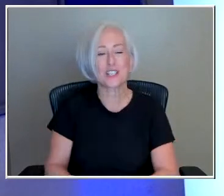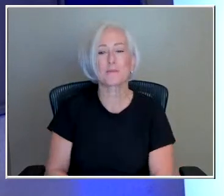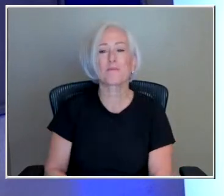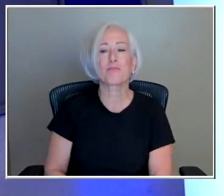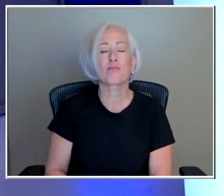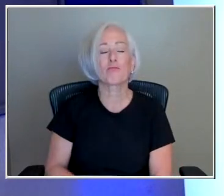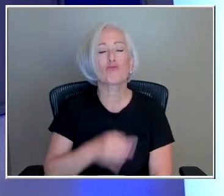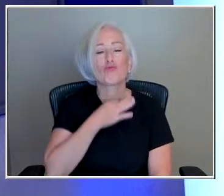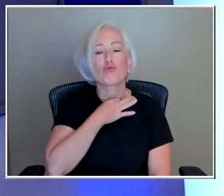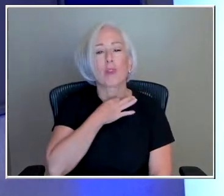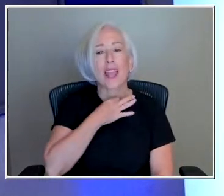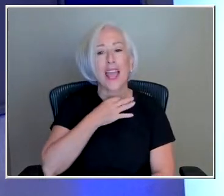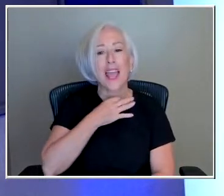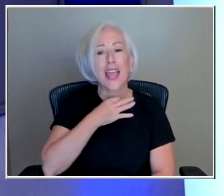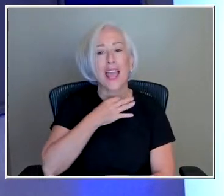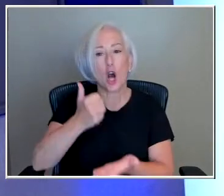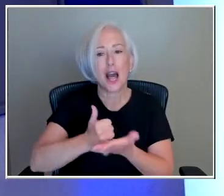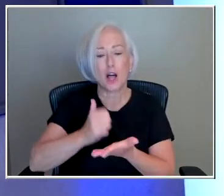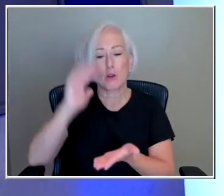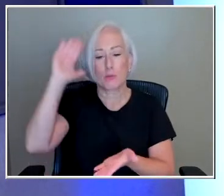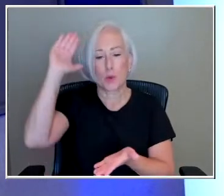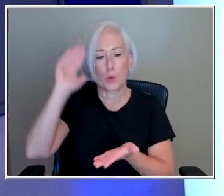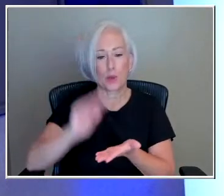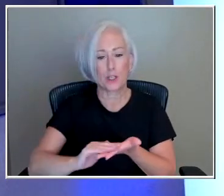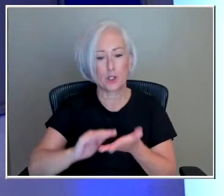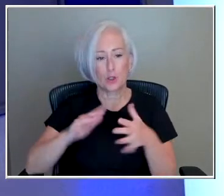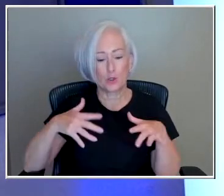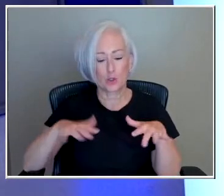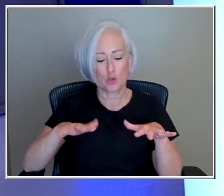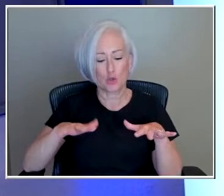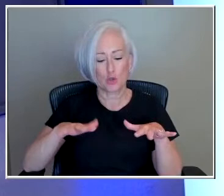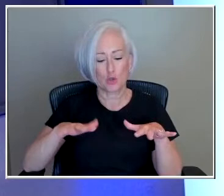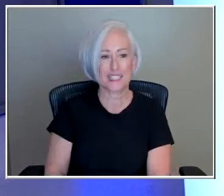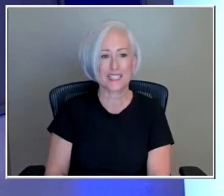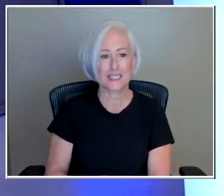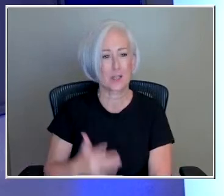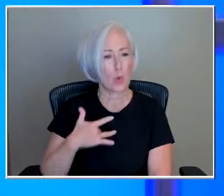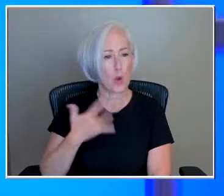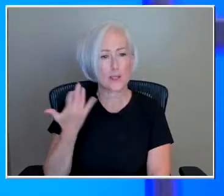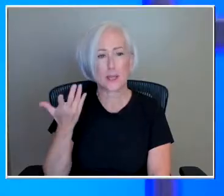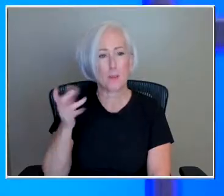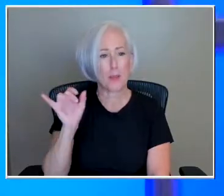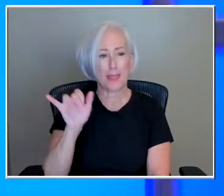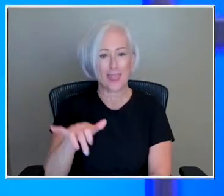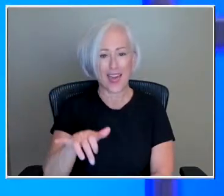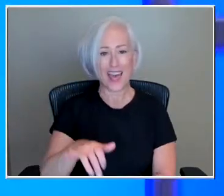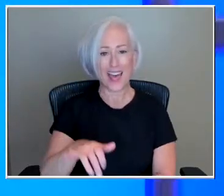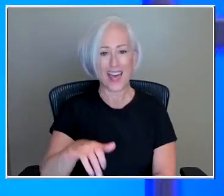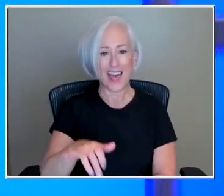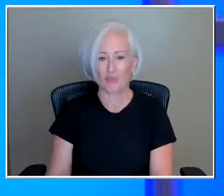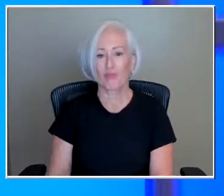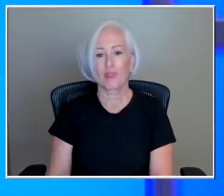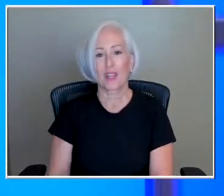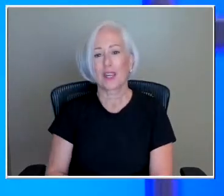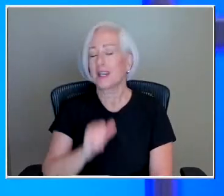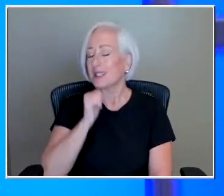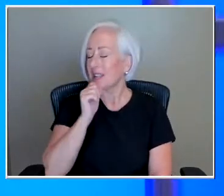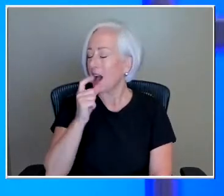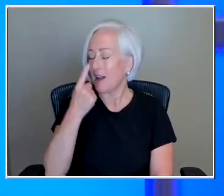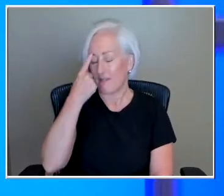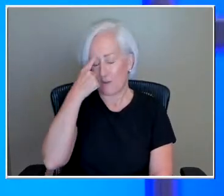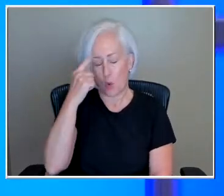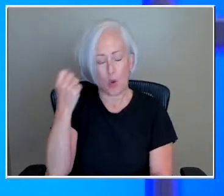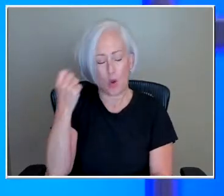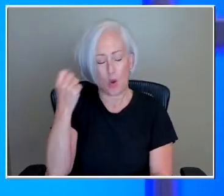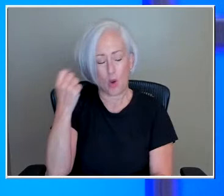quiet Parkinson's and tremor? What's up with that? So often, and not for every person, but